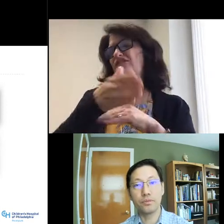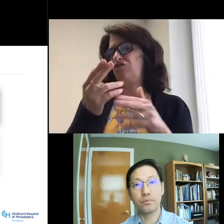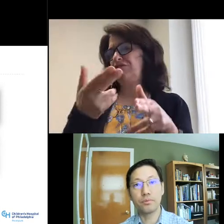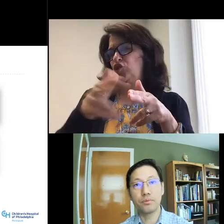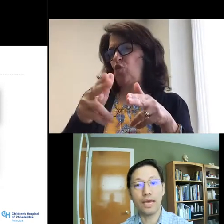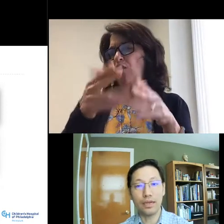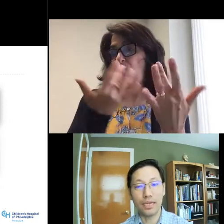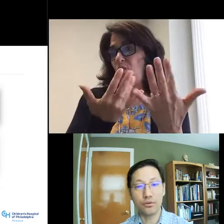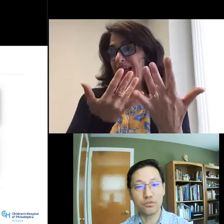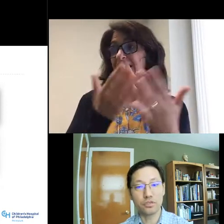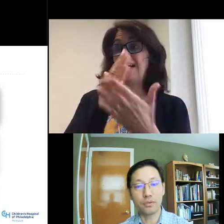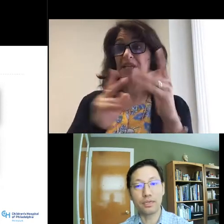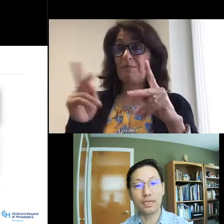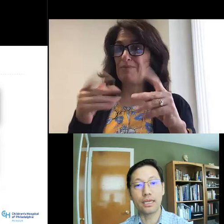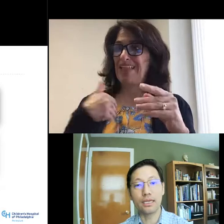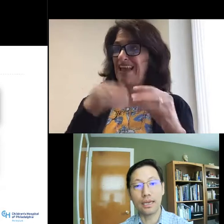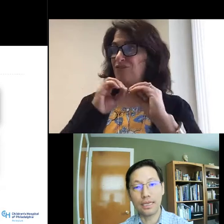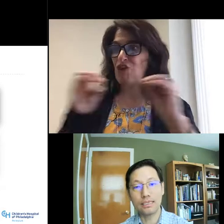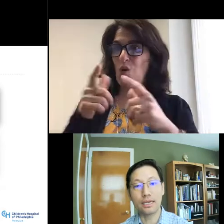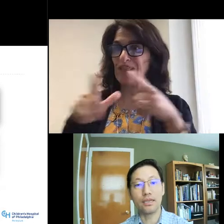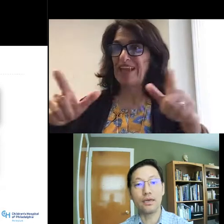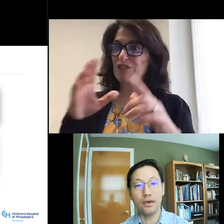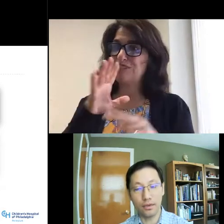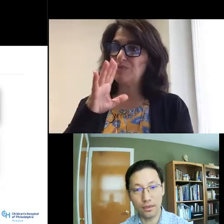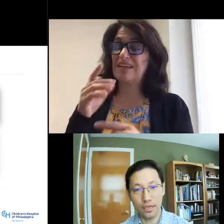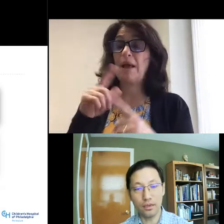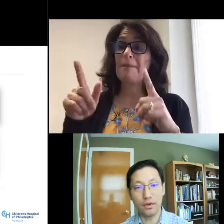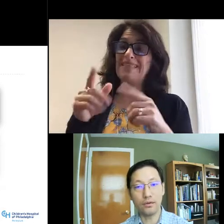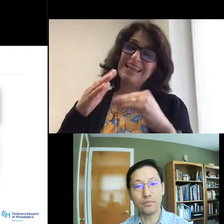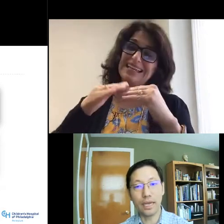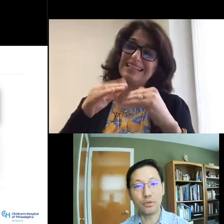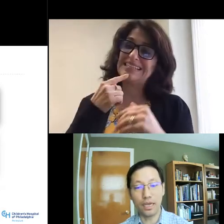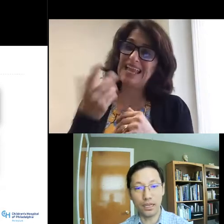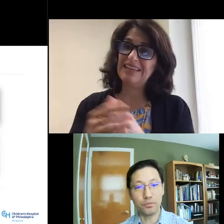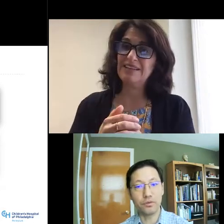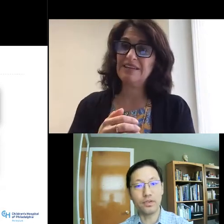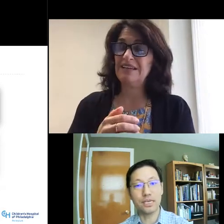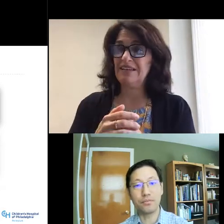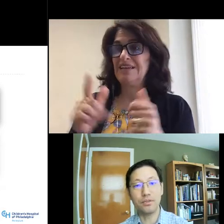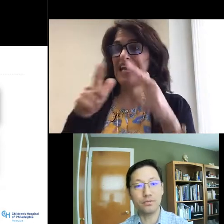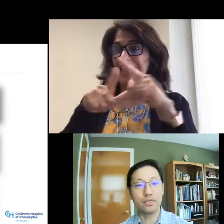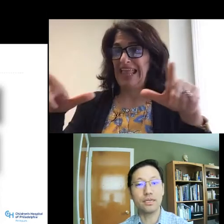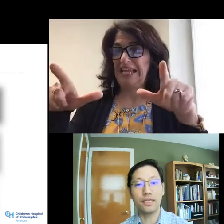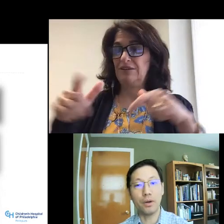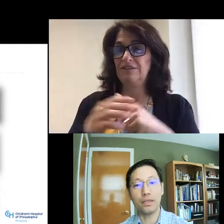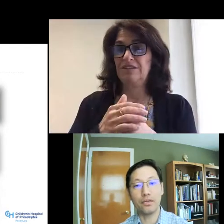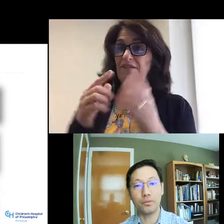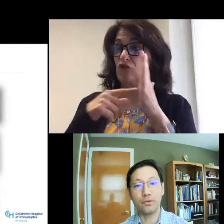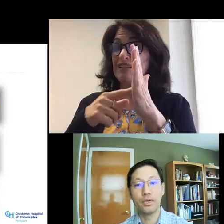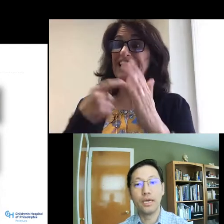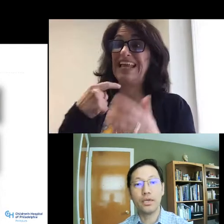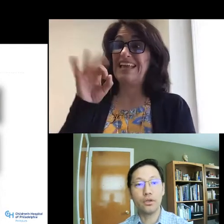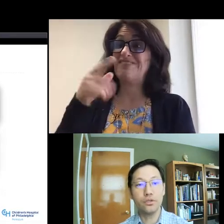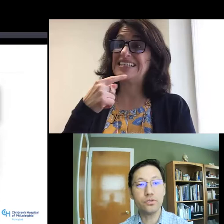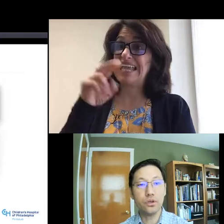some people may not have any language to speak, but they can at least say in language and interpreter. For example, if I say Nepali